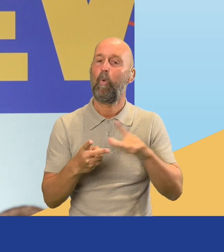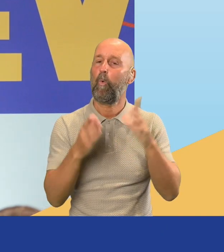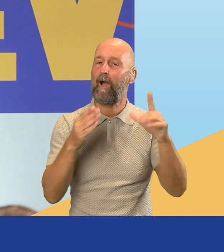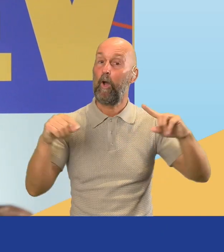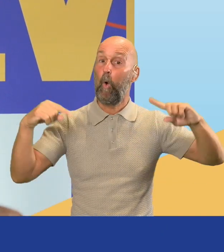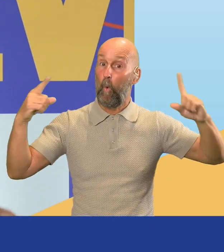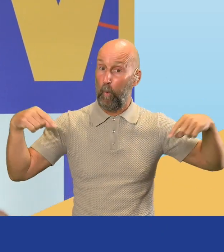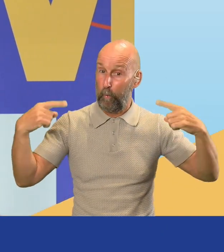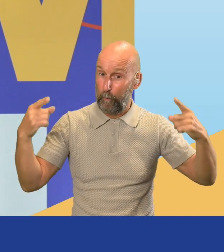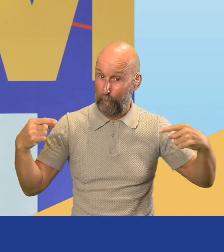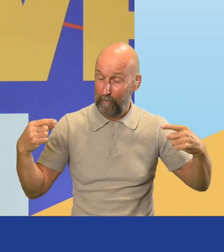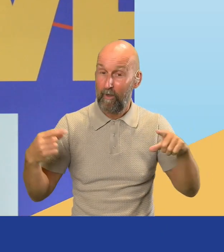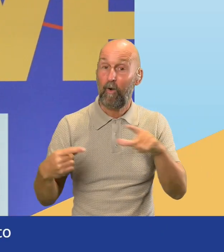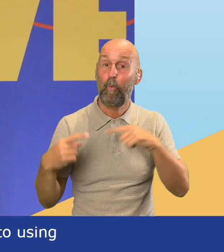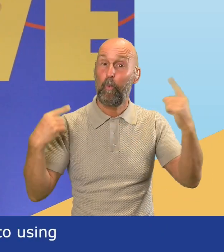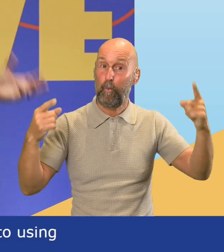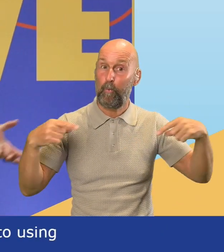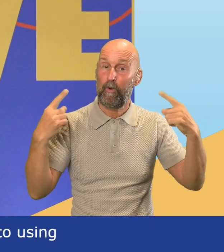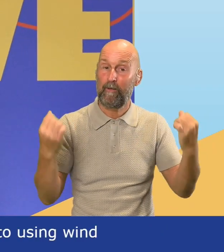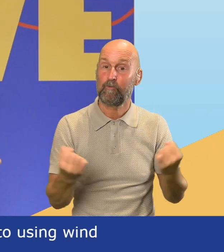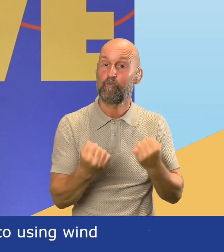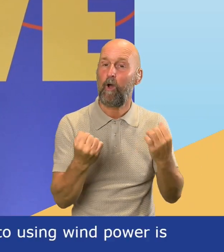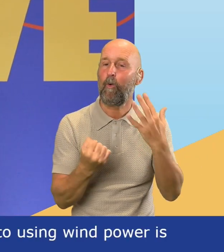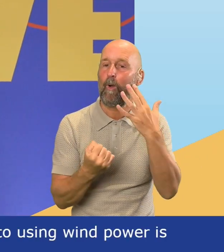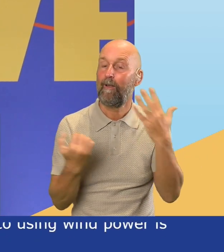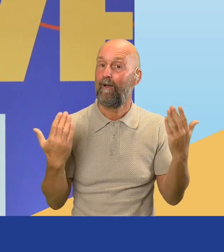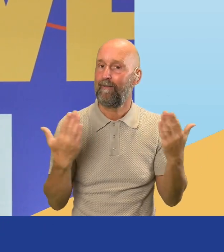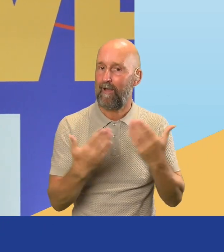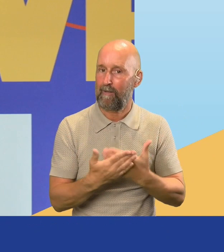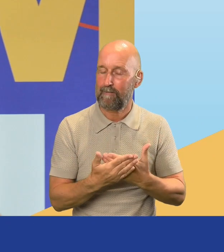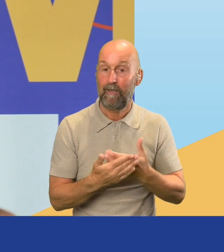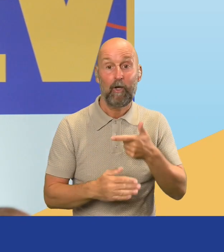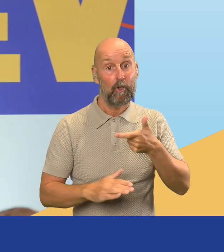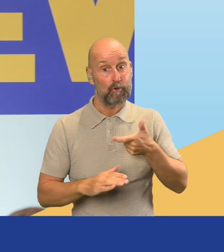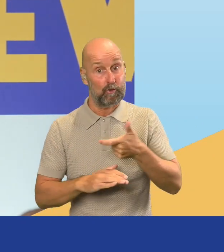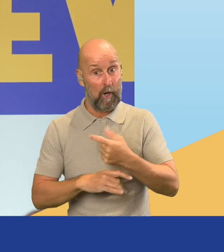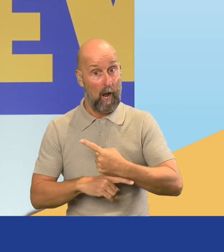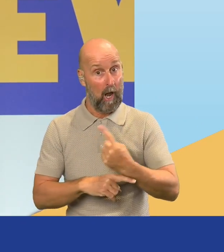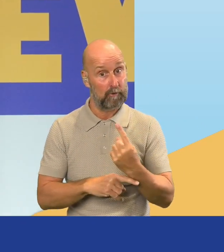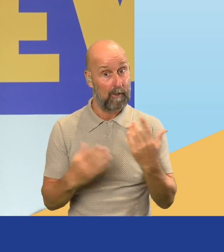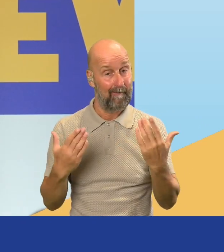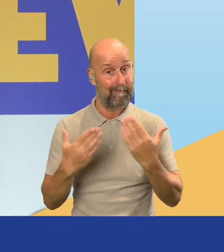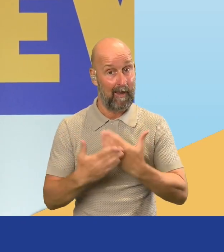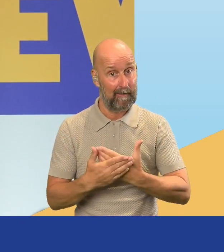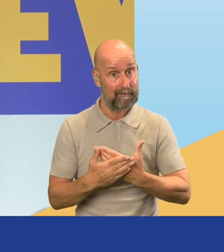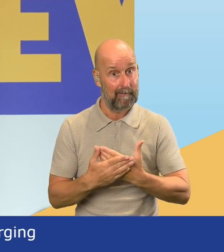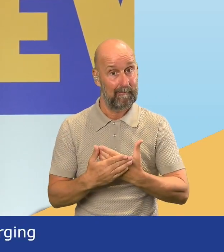specifically is that wind is typically strongest overnight. And when you're charging your car, typically, in order to maximize your efficiency, to